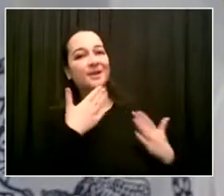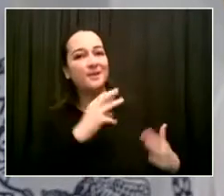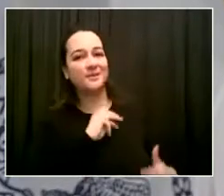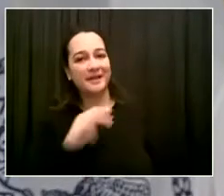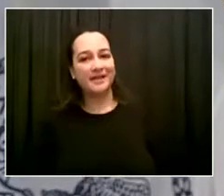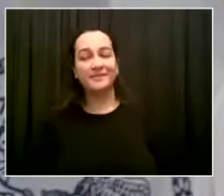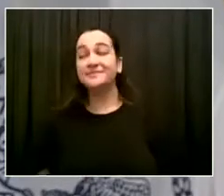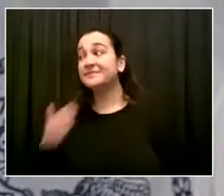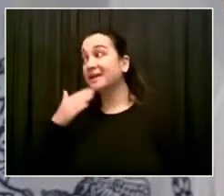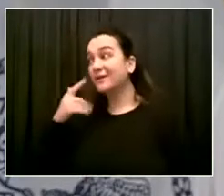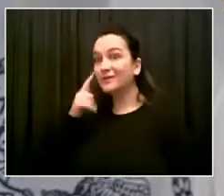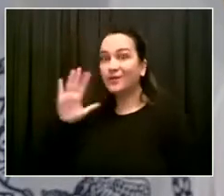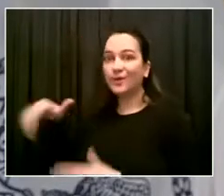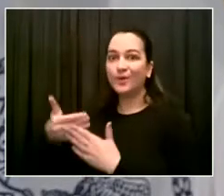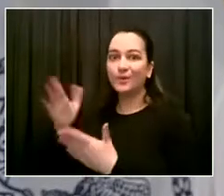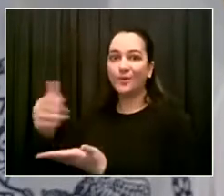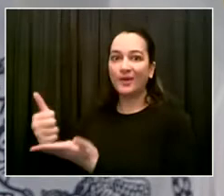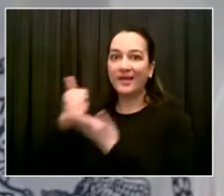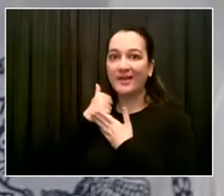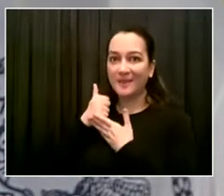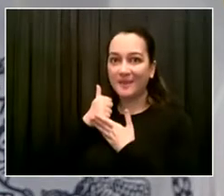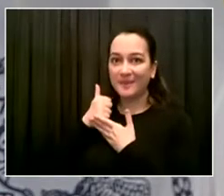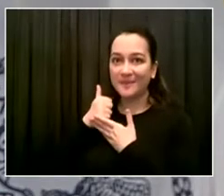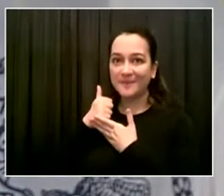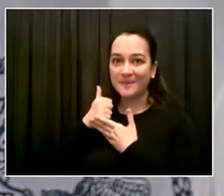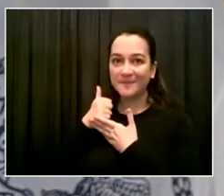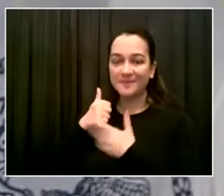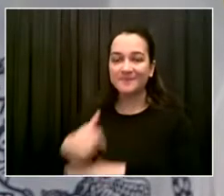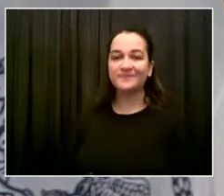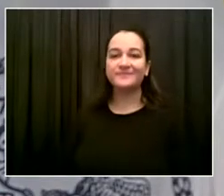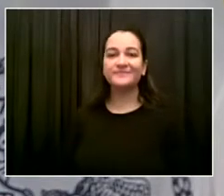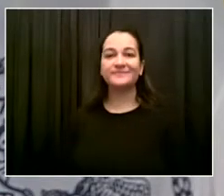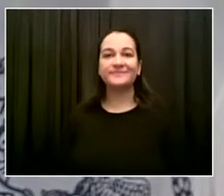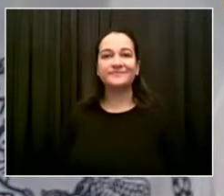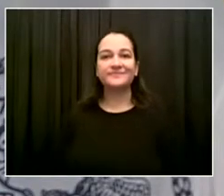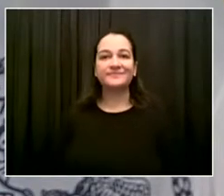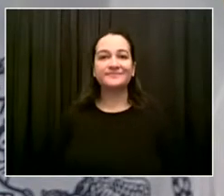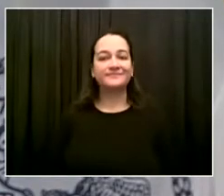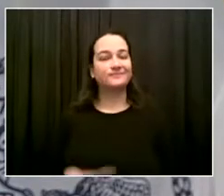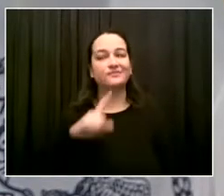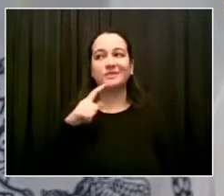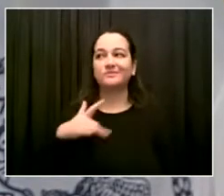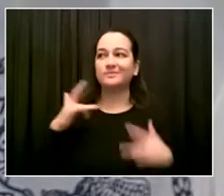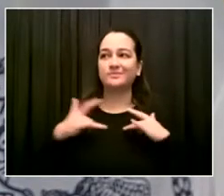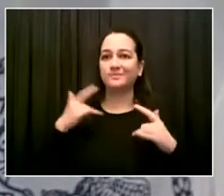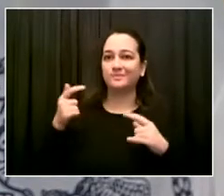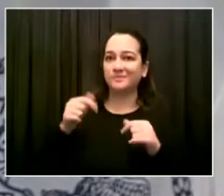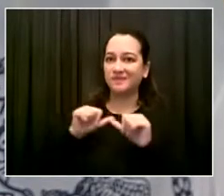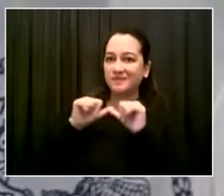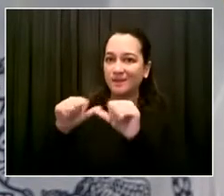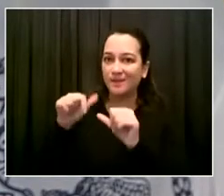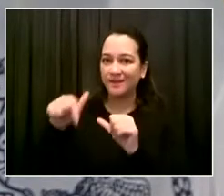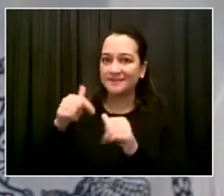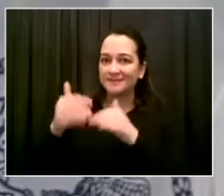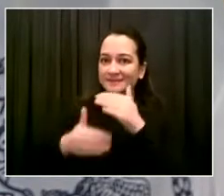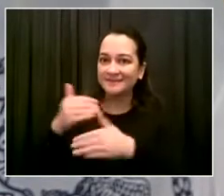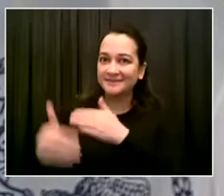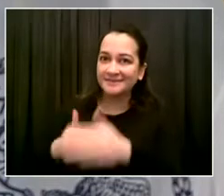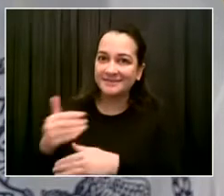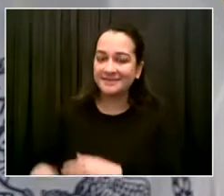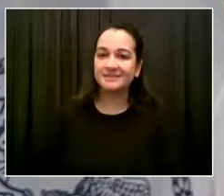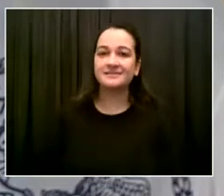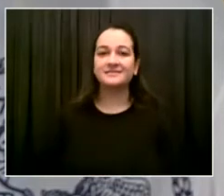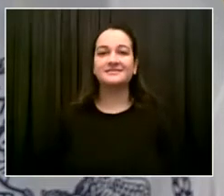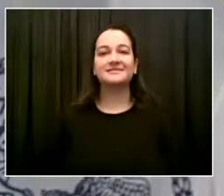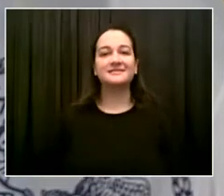here. And thank you for shouting out the really wonderful work of the Sanitation Department. Everyone, sanitation